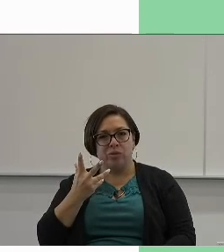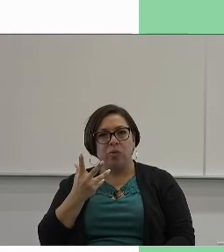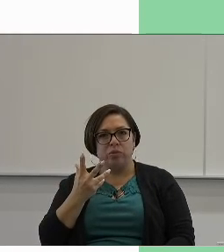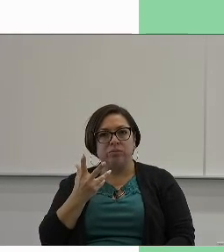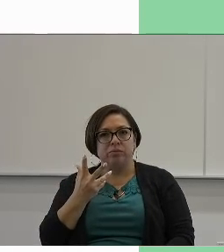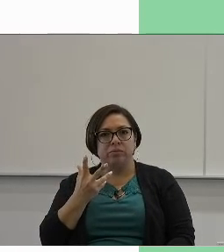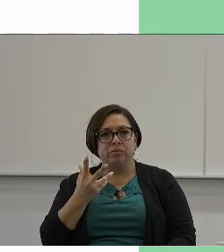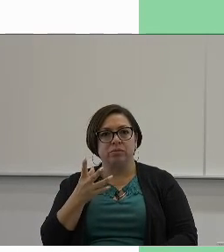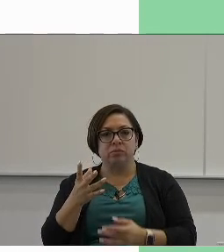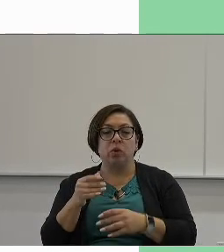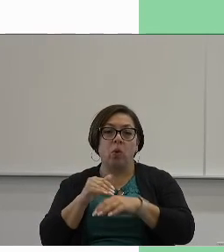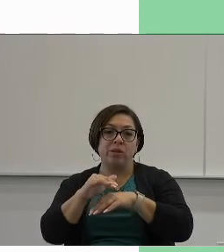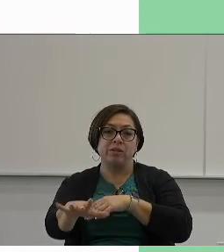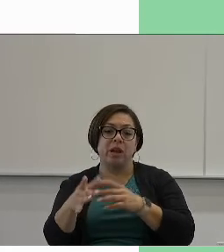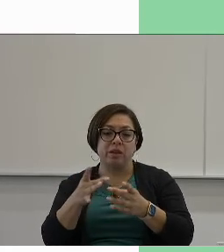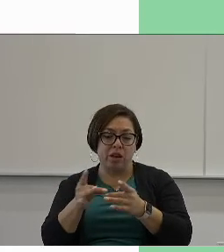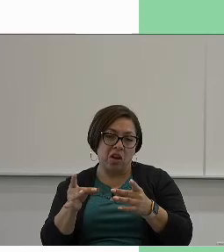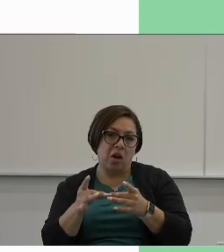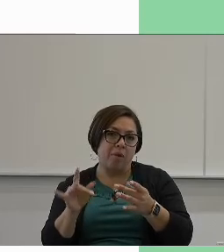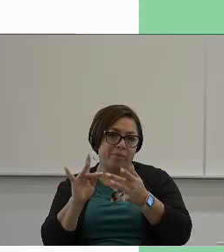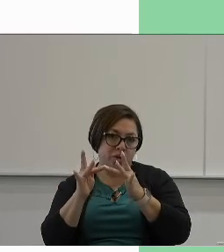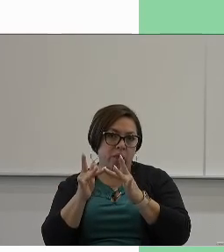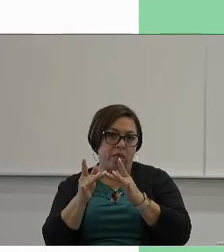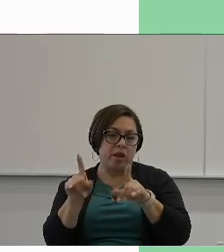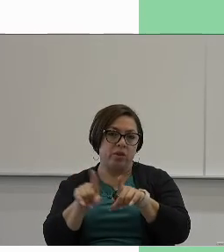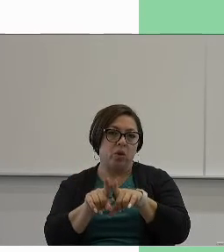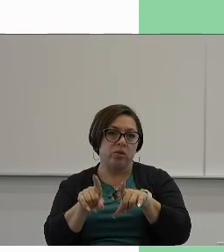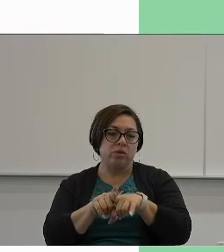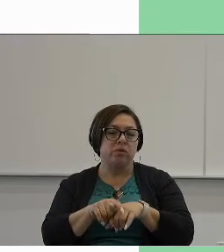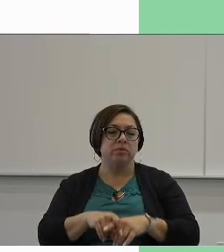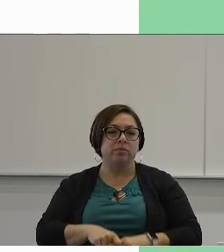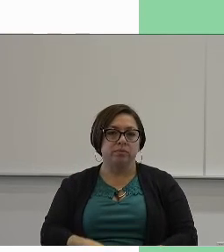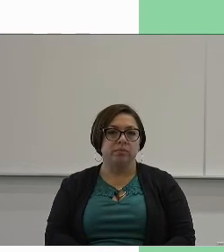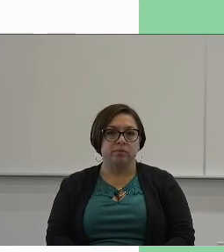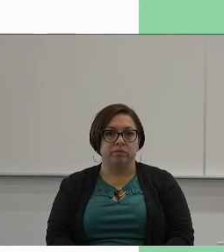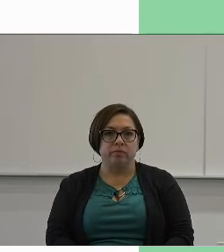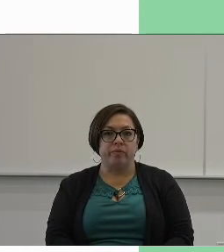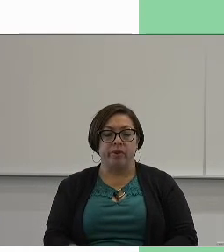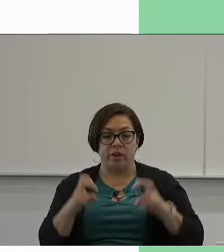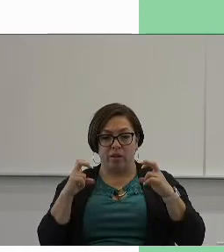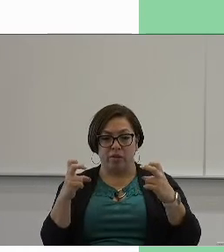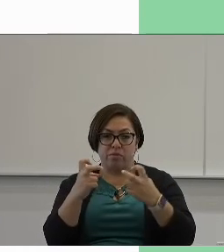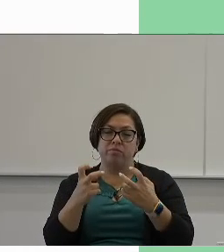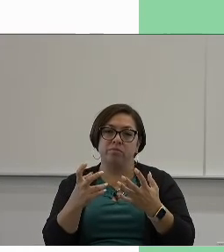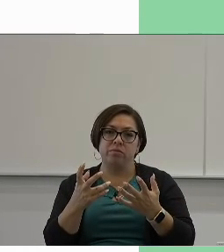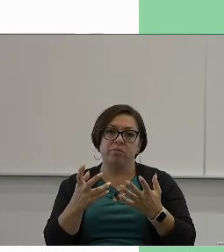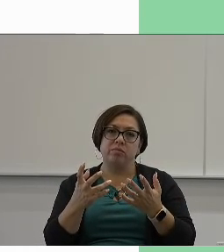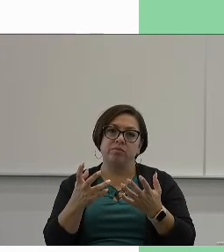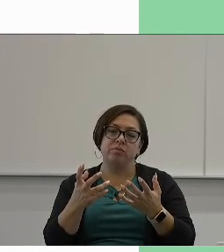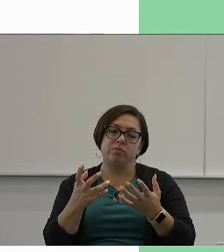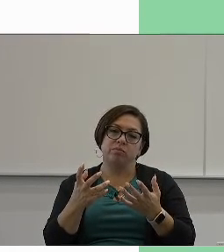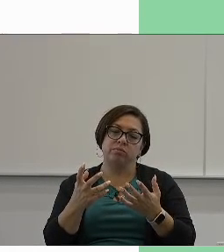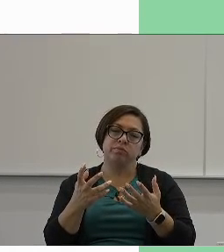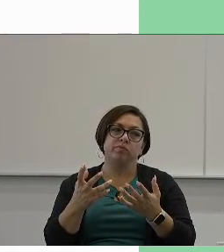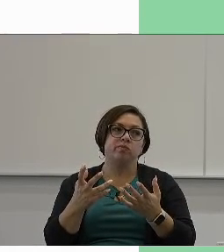comments or to submit a comment card on that issue, because I know that is something that the committee would like to have that input on.